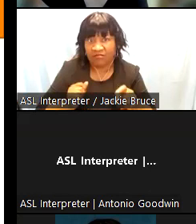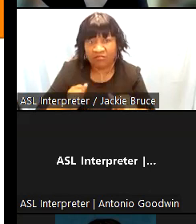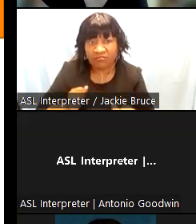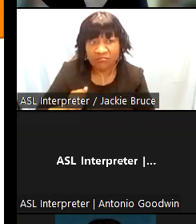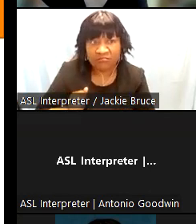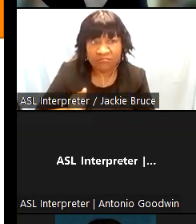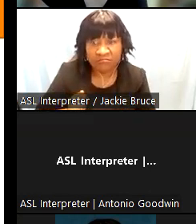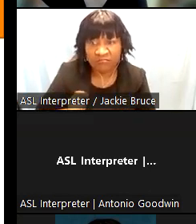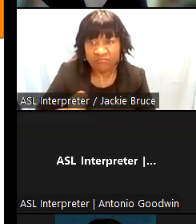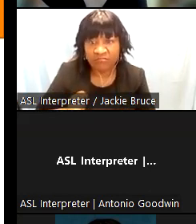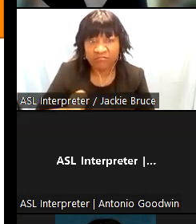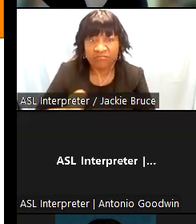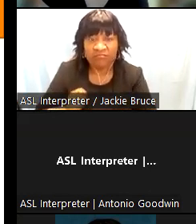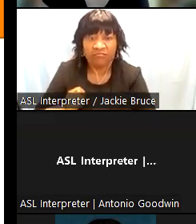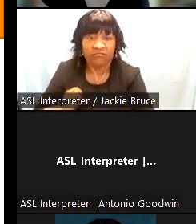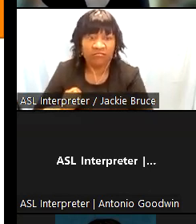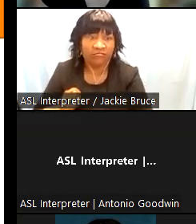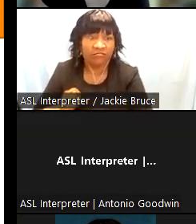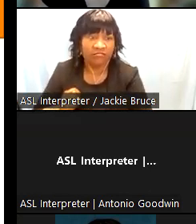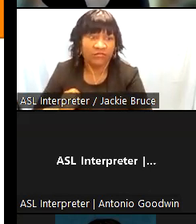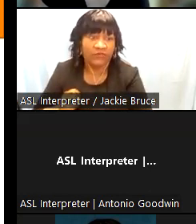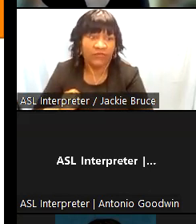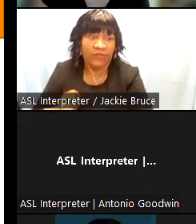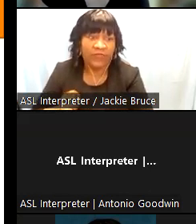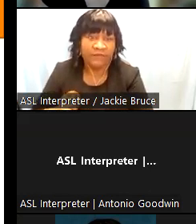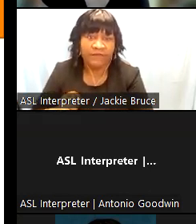All right, now how do I undo that?